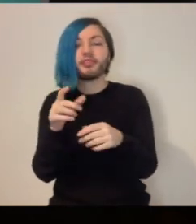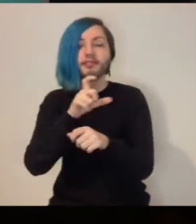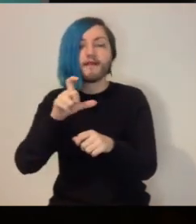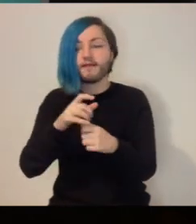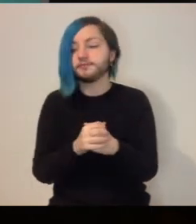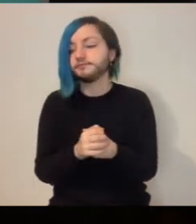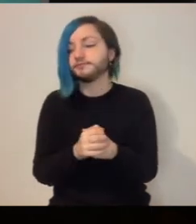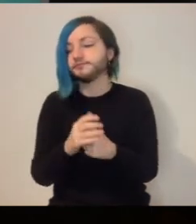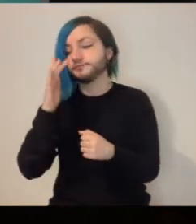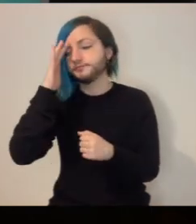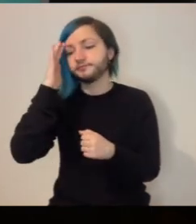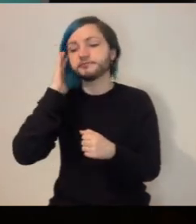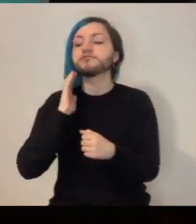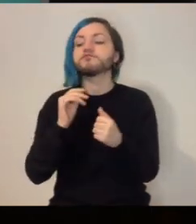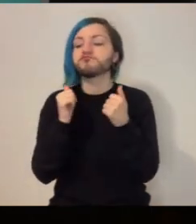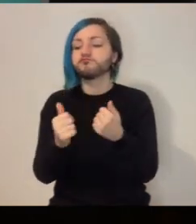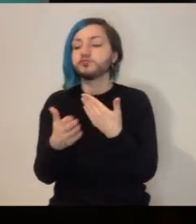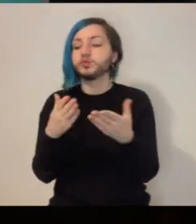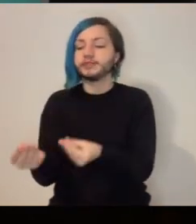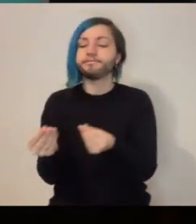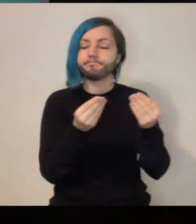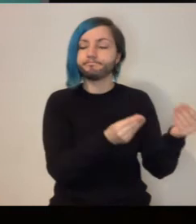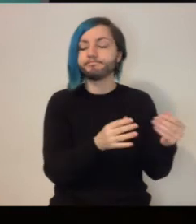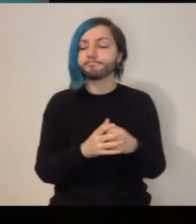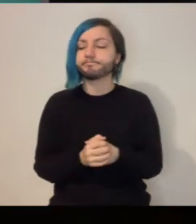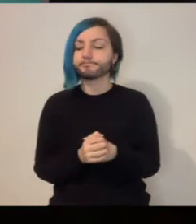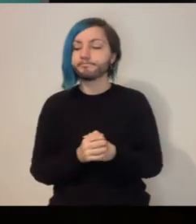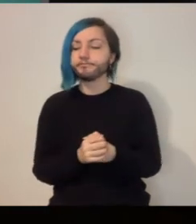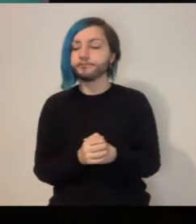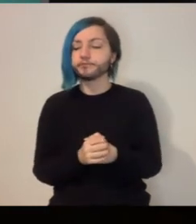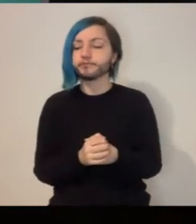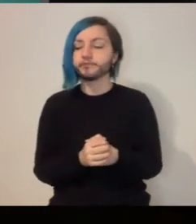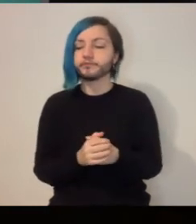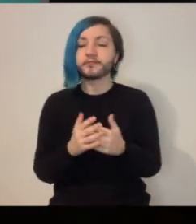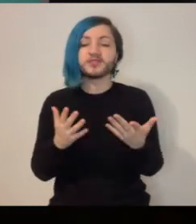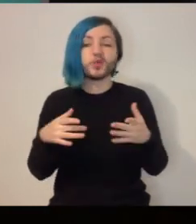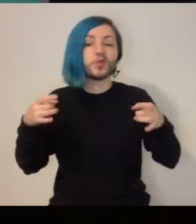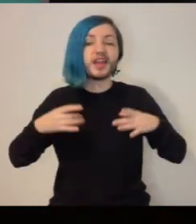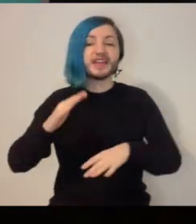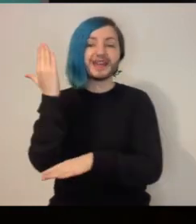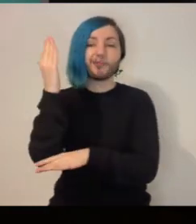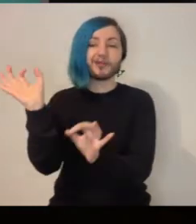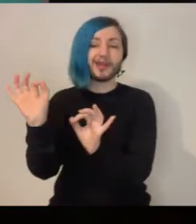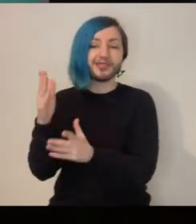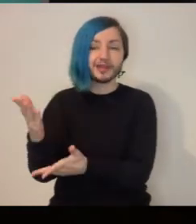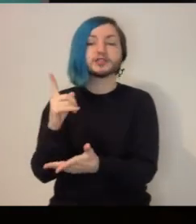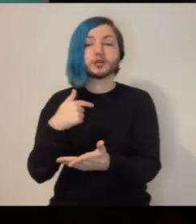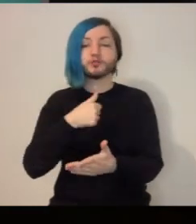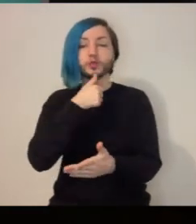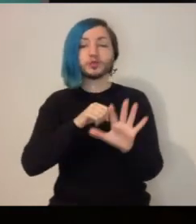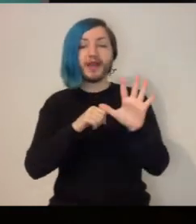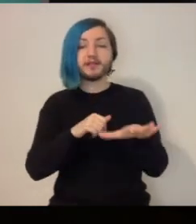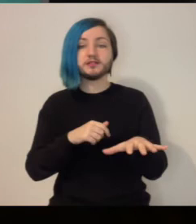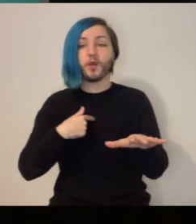colour. So what we'll do is put that to the side. Right, because we don't have a naked model, we're going to use our hands. So